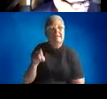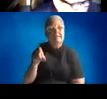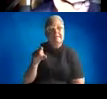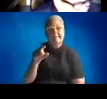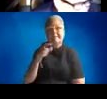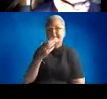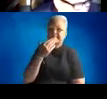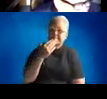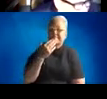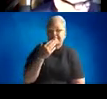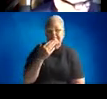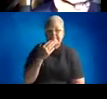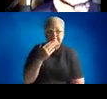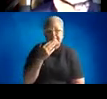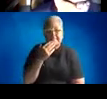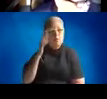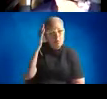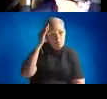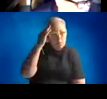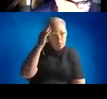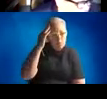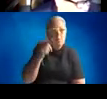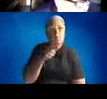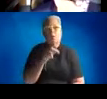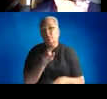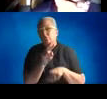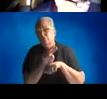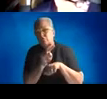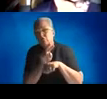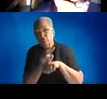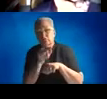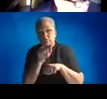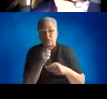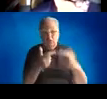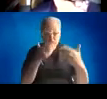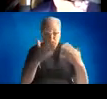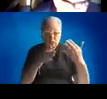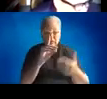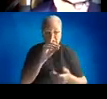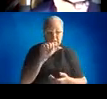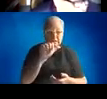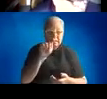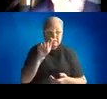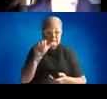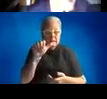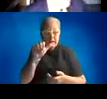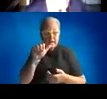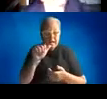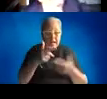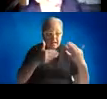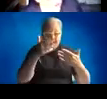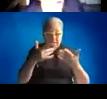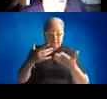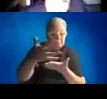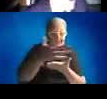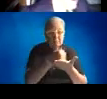see that they get monitoring data, the level of data, the quality of the data, how good it